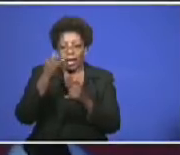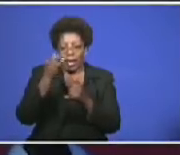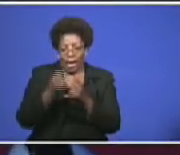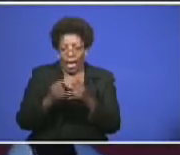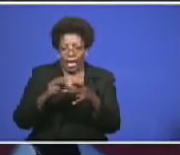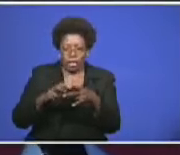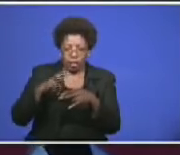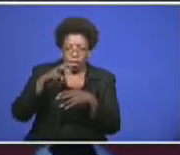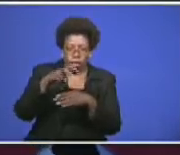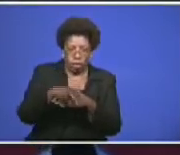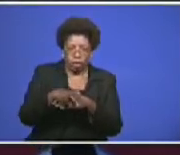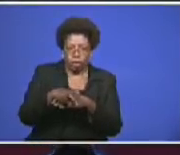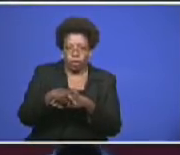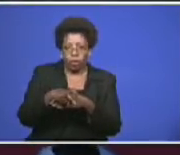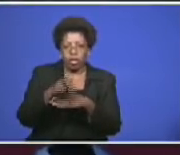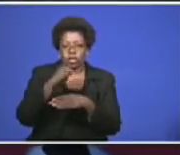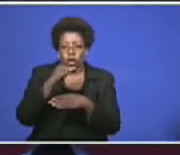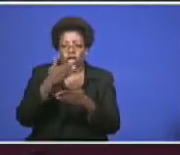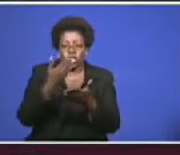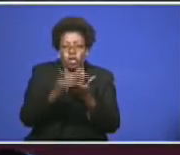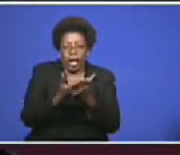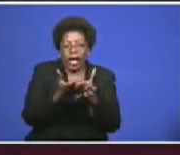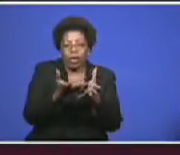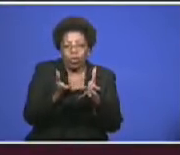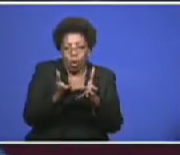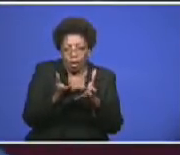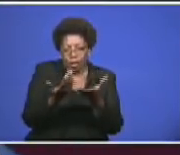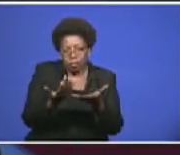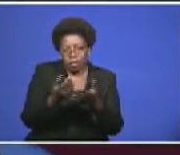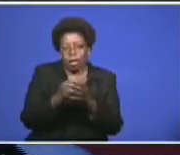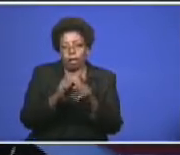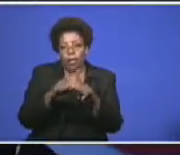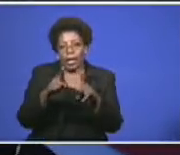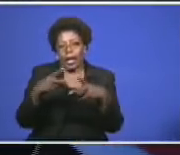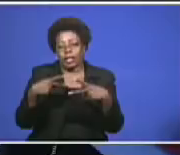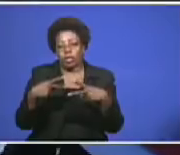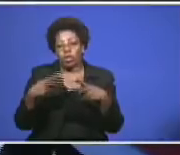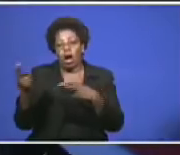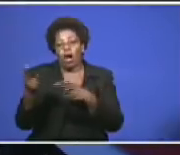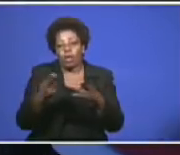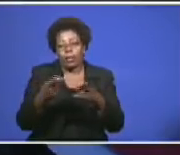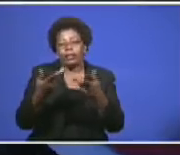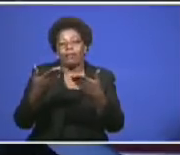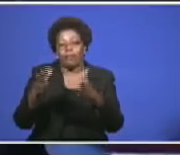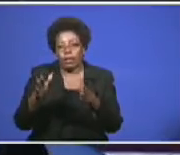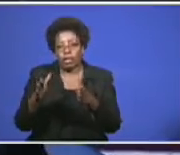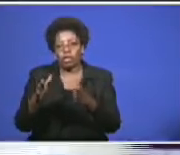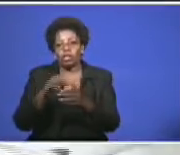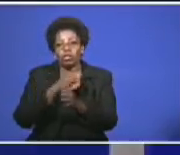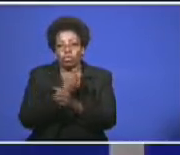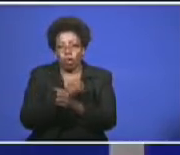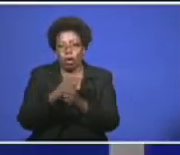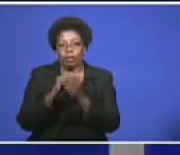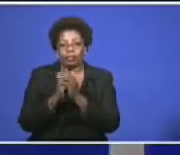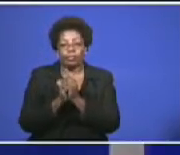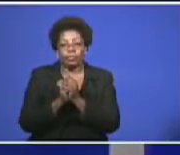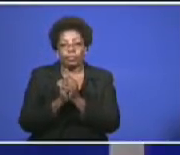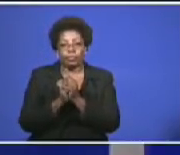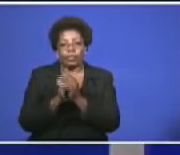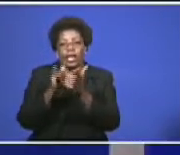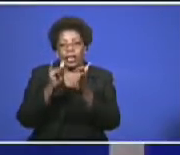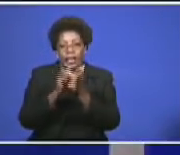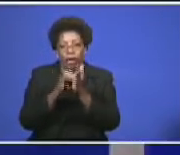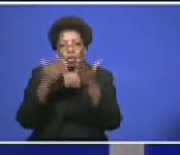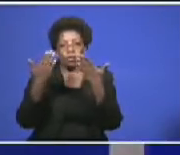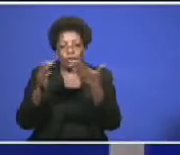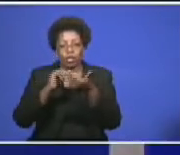hurdles wasn't as good as I wanted it, so I just had to hurry up and finish the race and finish strong. And that